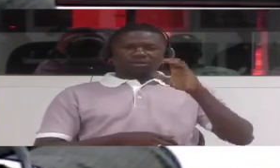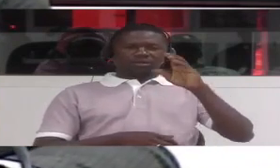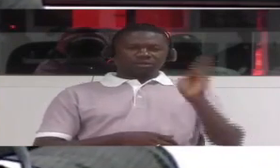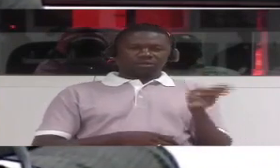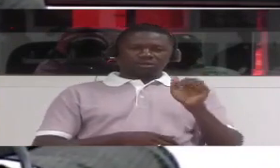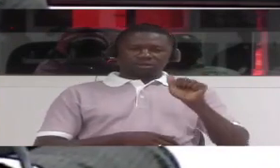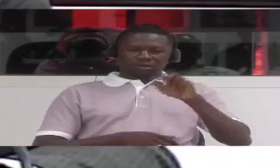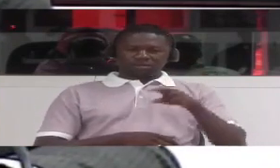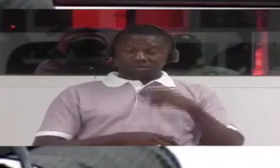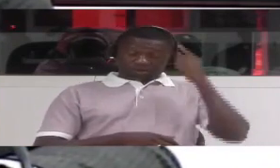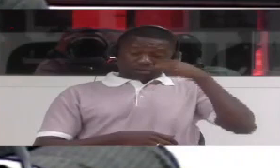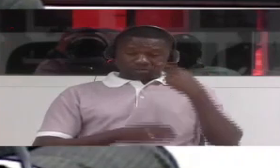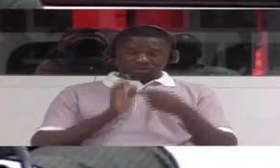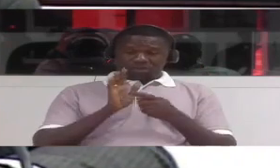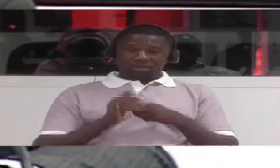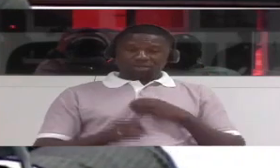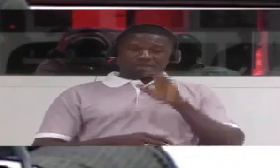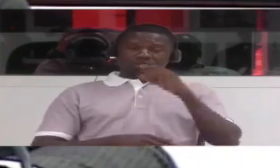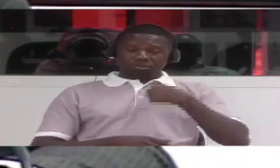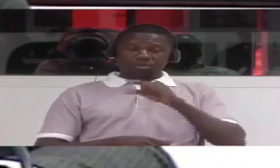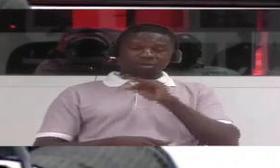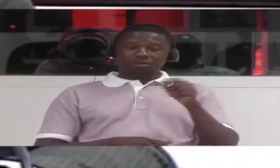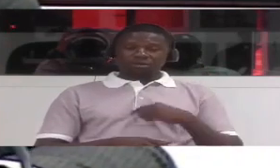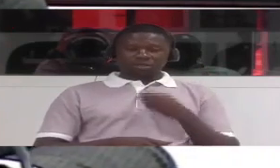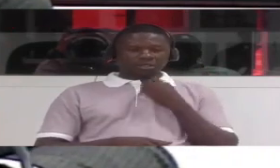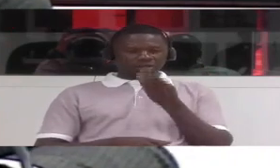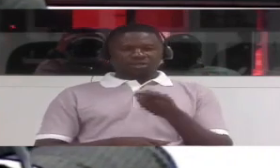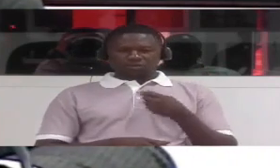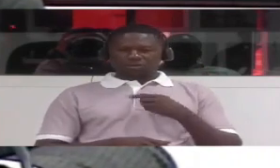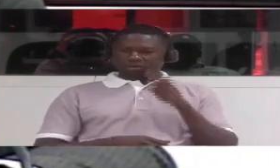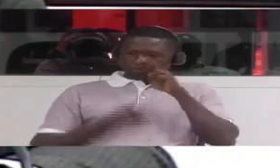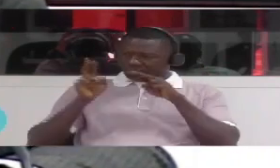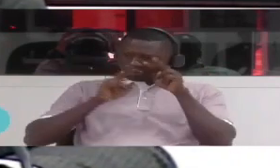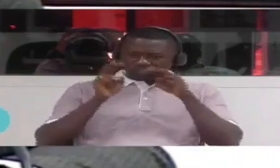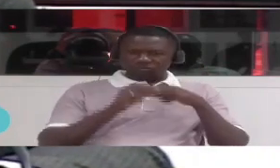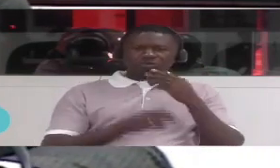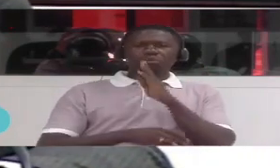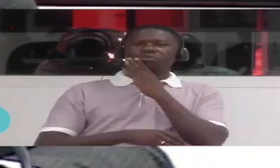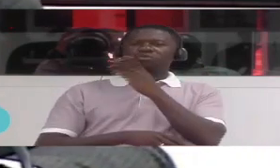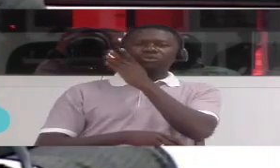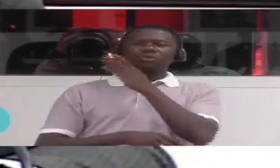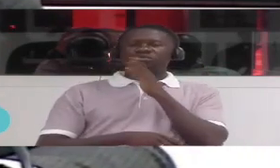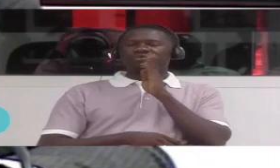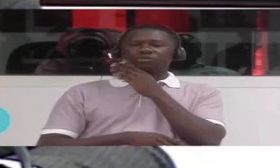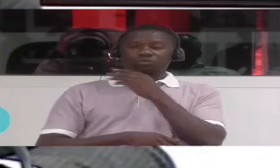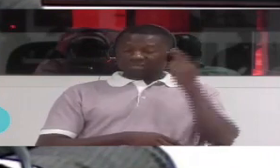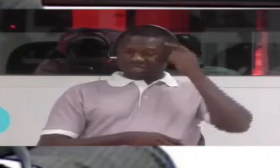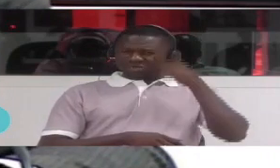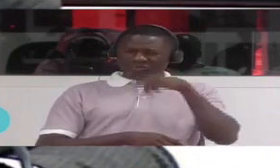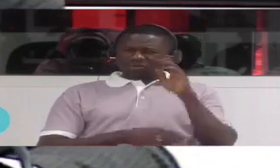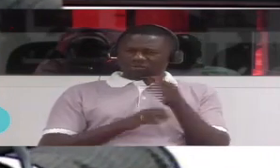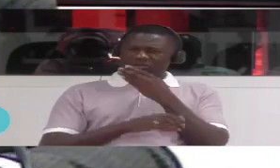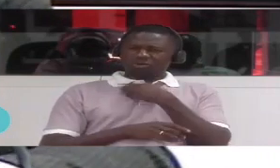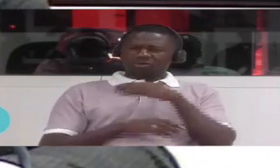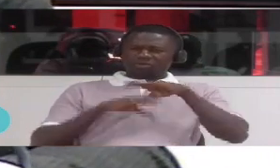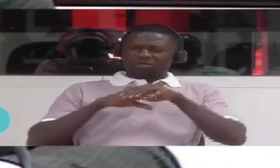my name. So he said, "We've been looking for you from Burfoot. We were told you went to your friend in Sukuta. We didn't know where.